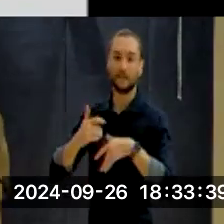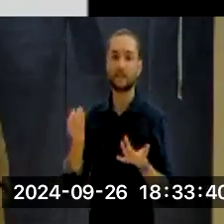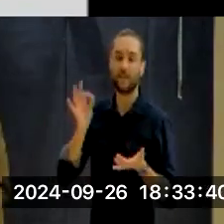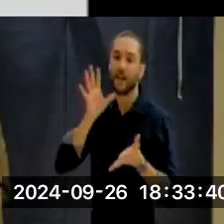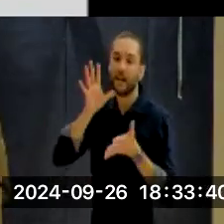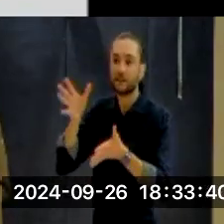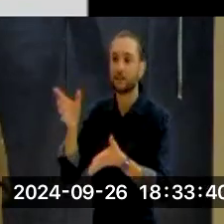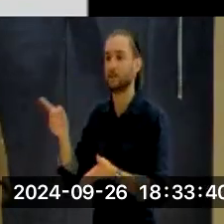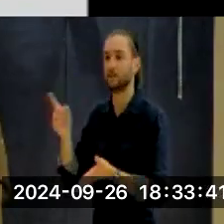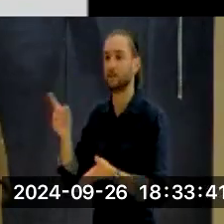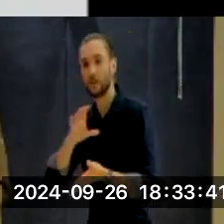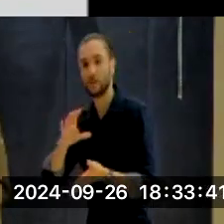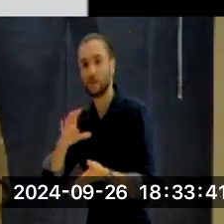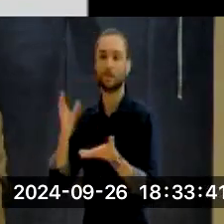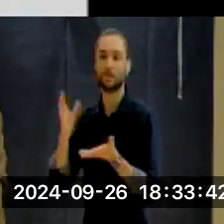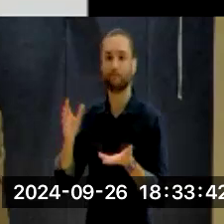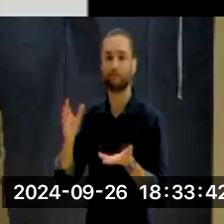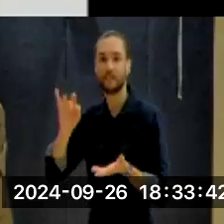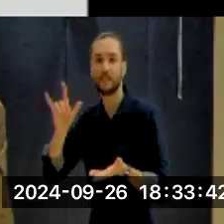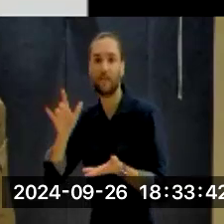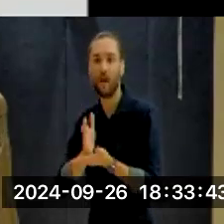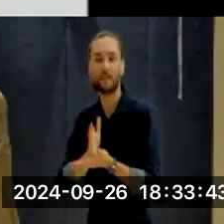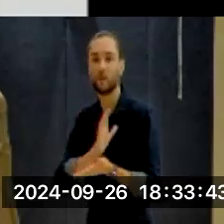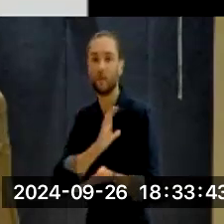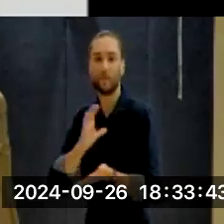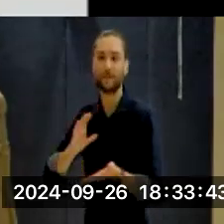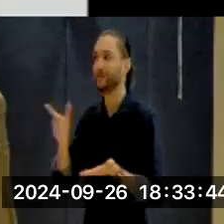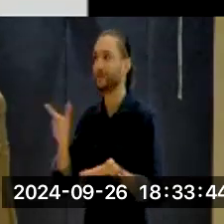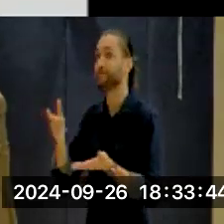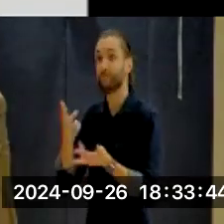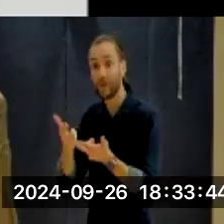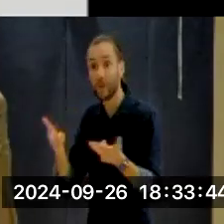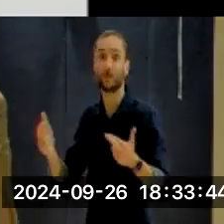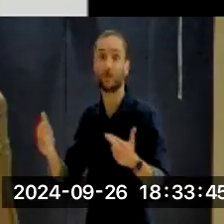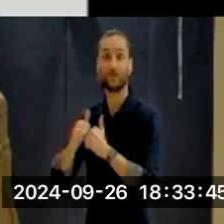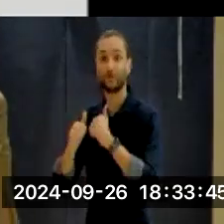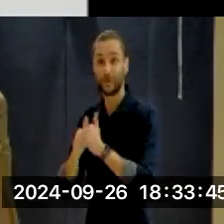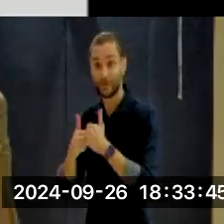don't have the resources or the structure to develop a comprehensive plan.